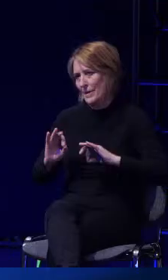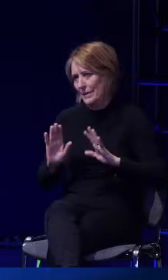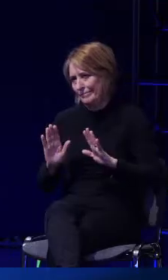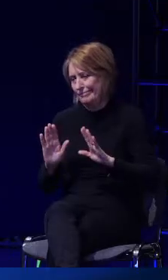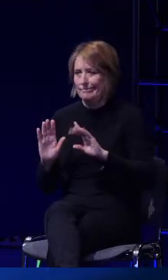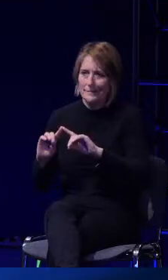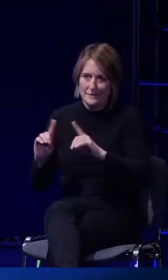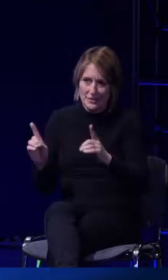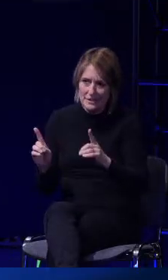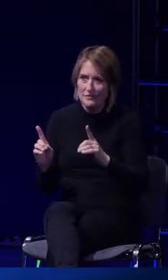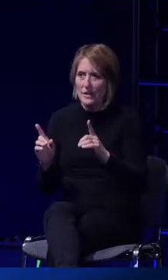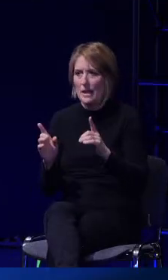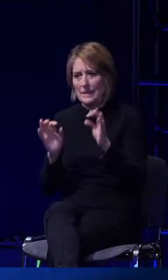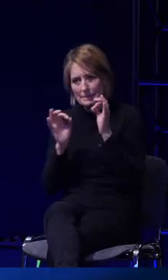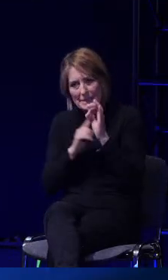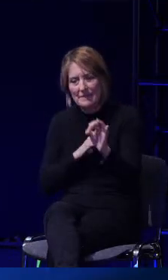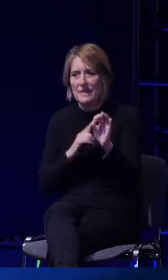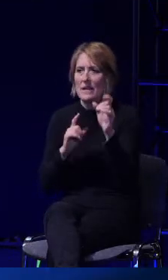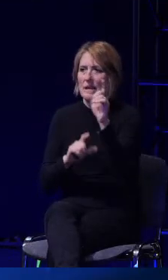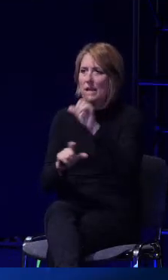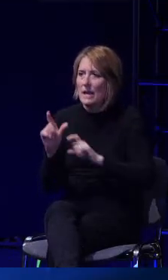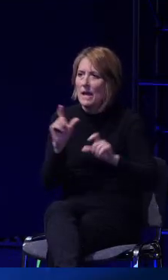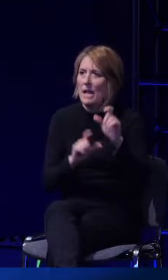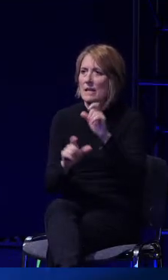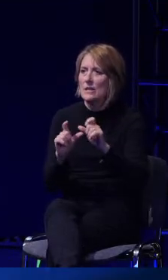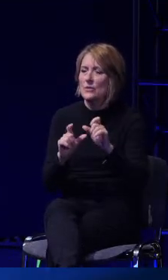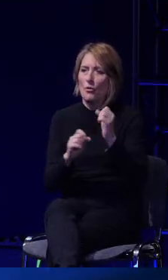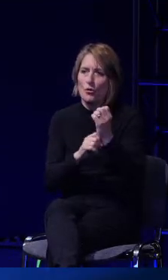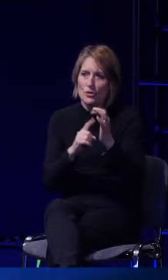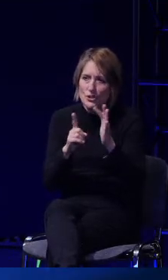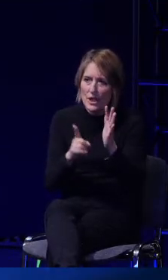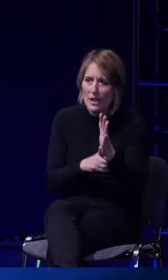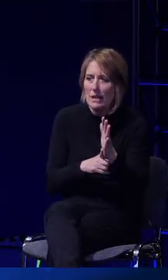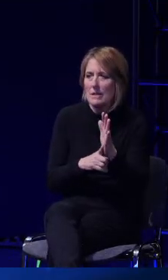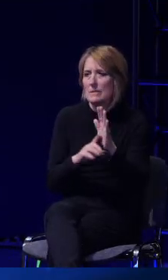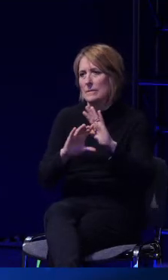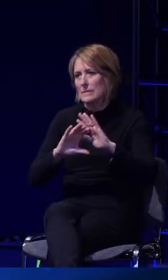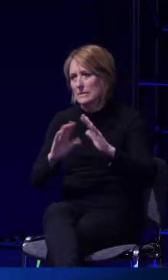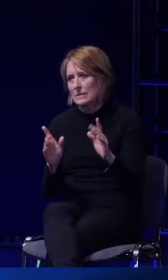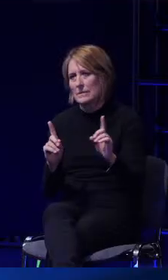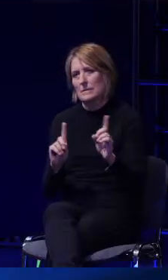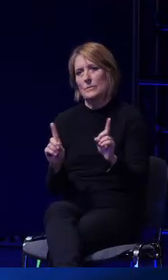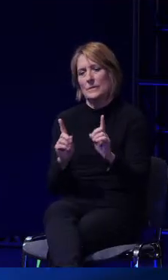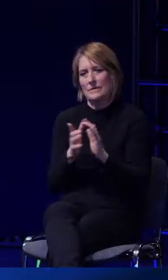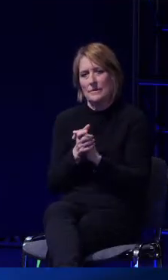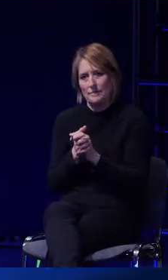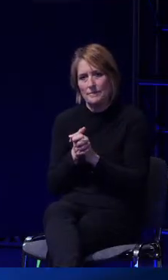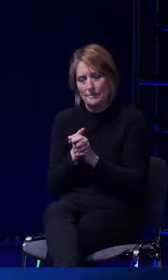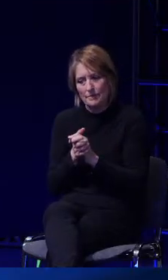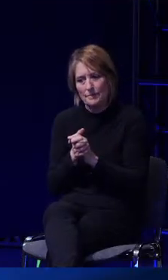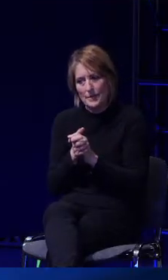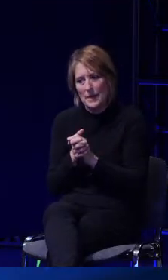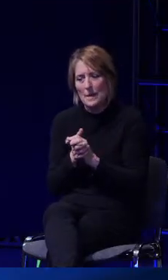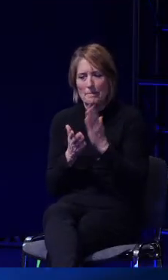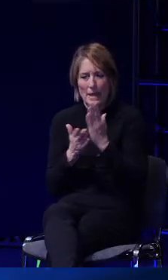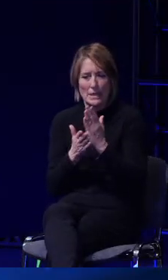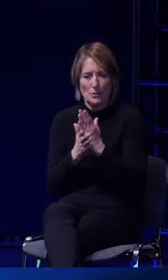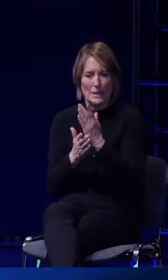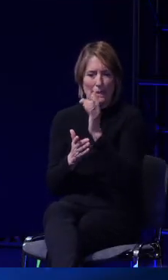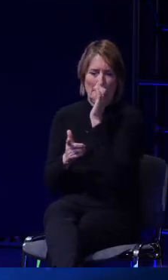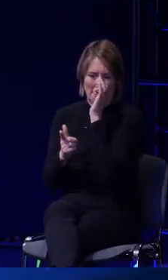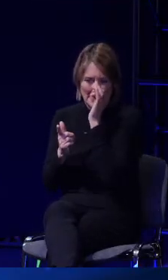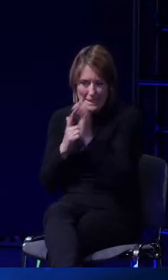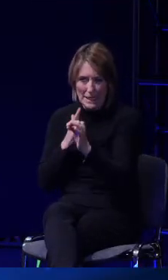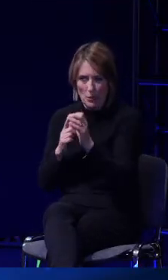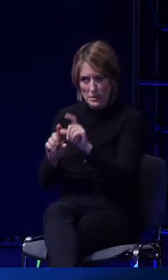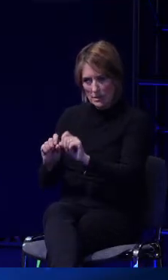like color, like as we talked earlier about gels. If there's a particular color that we really wanted to reproduce. This probably would have been the